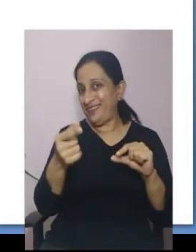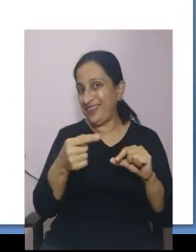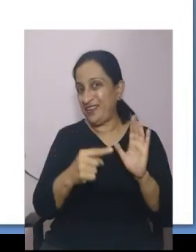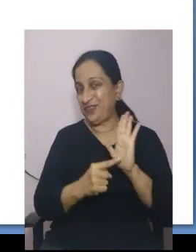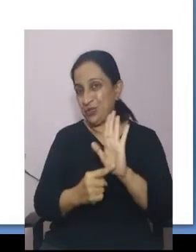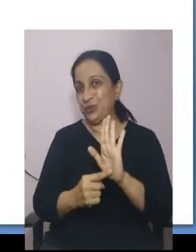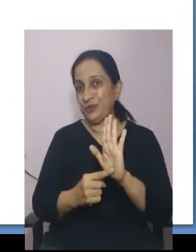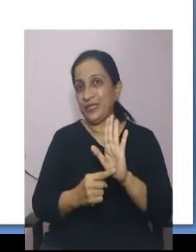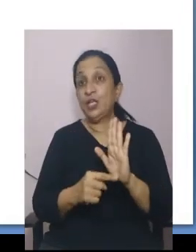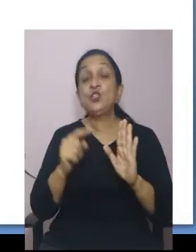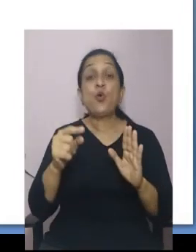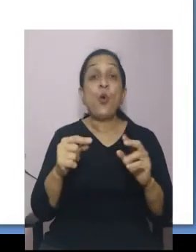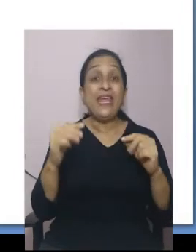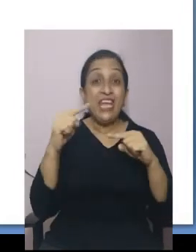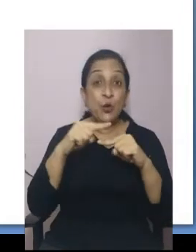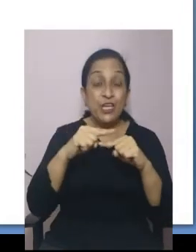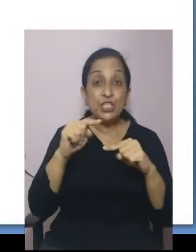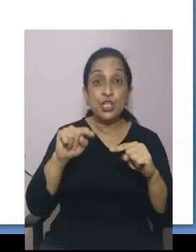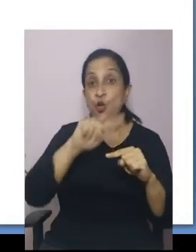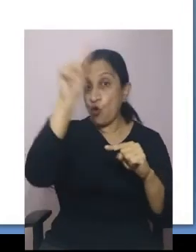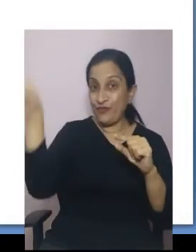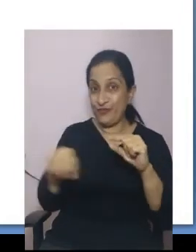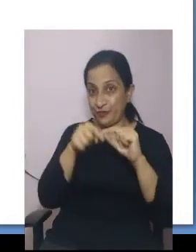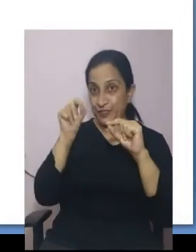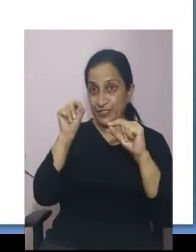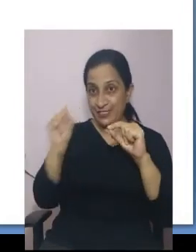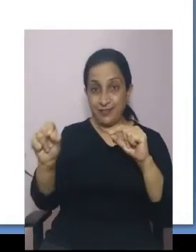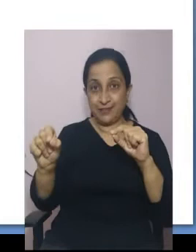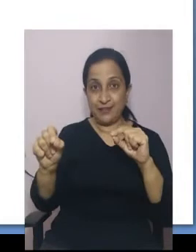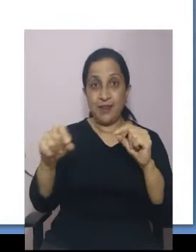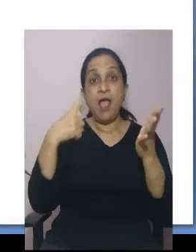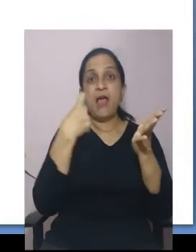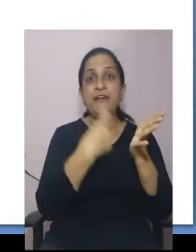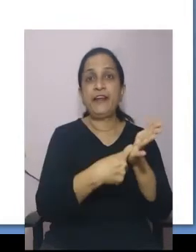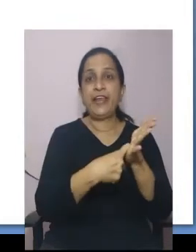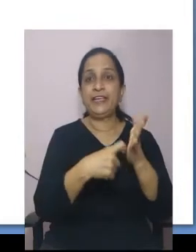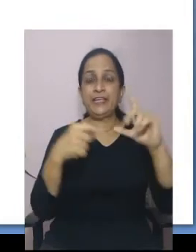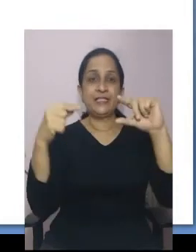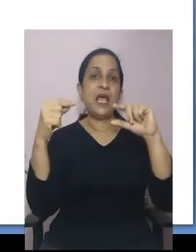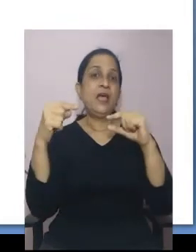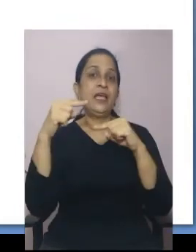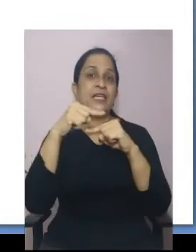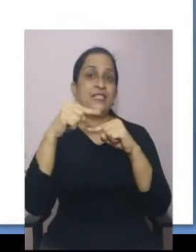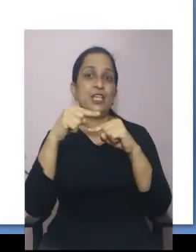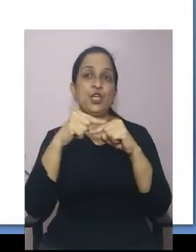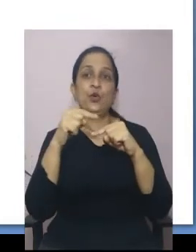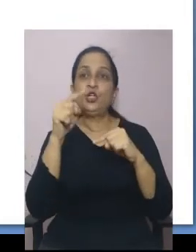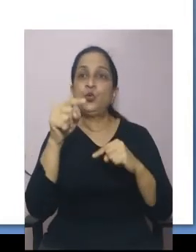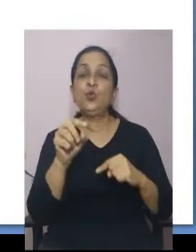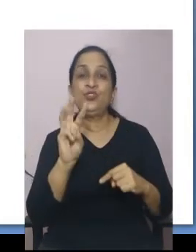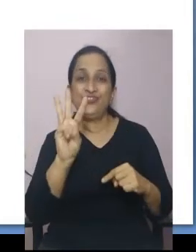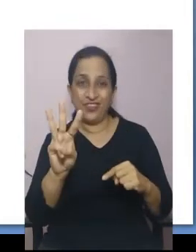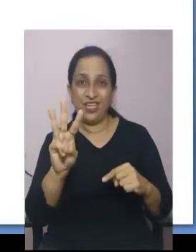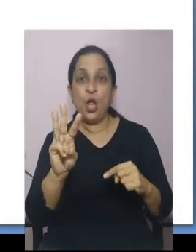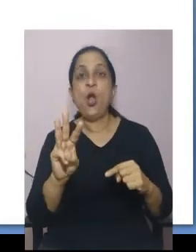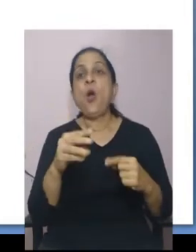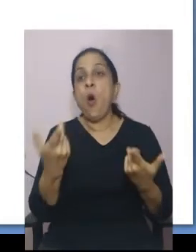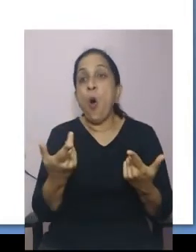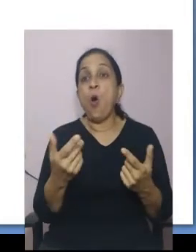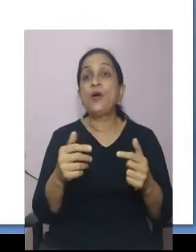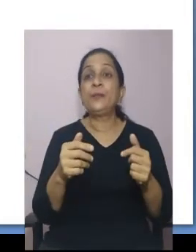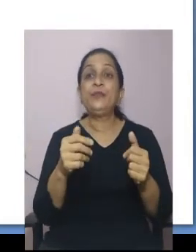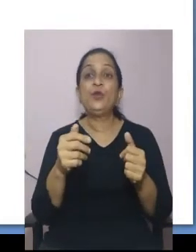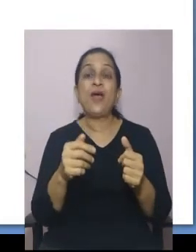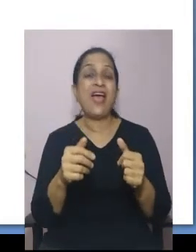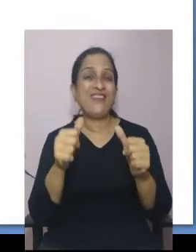when I did the formula. Find the equation of a circle whose radius is 3 units and center is at